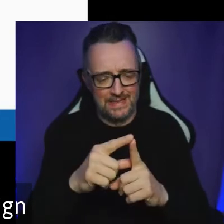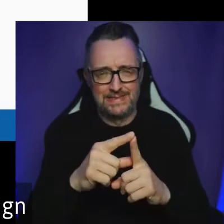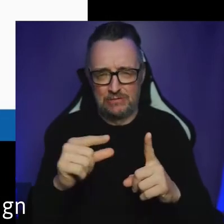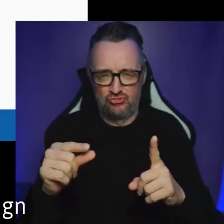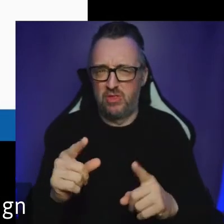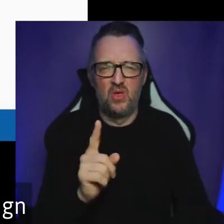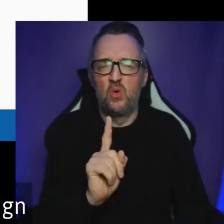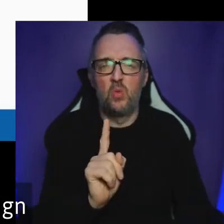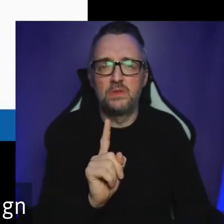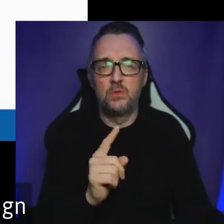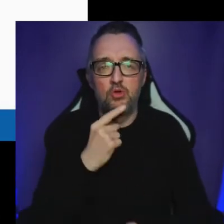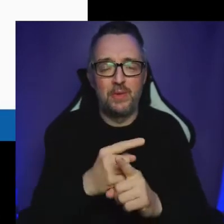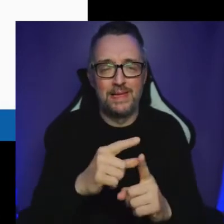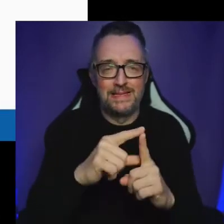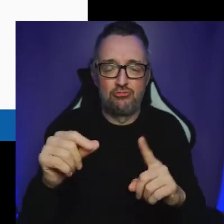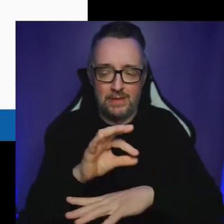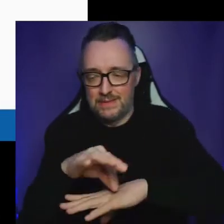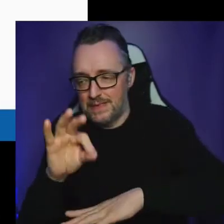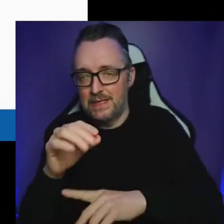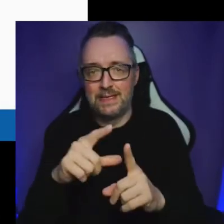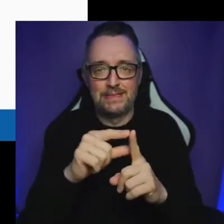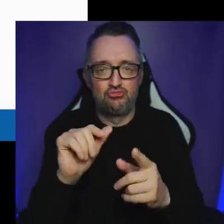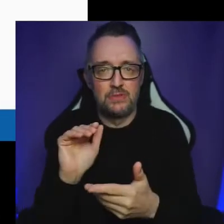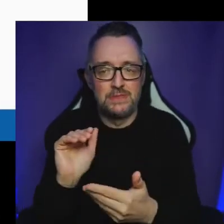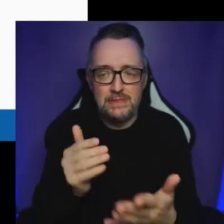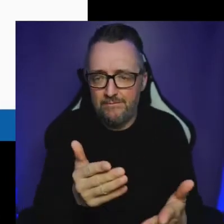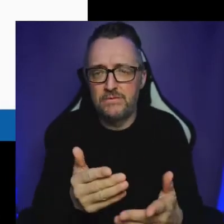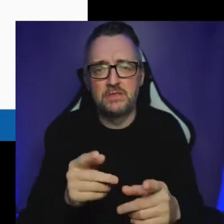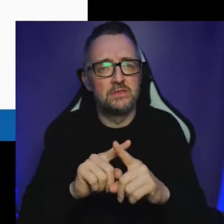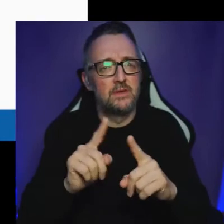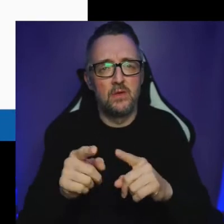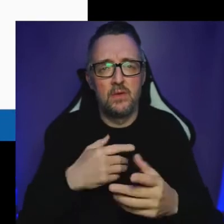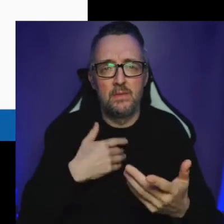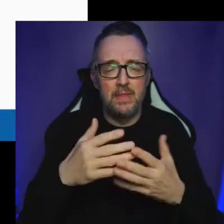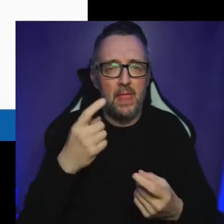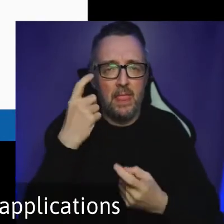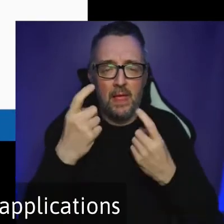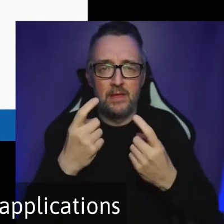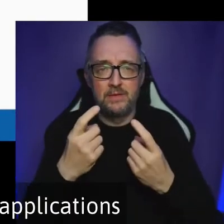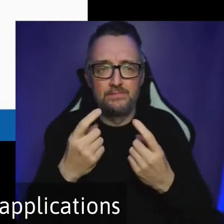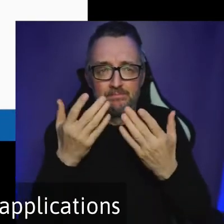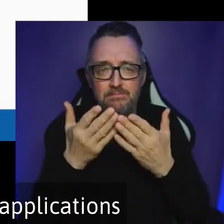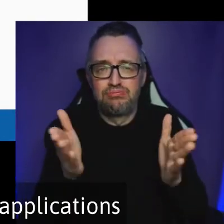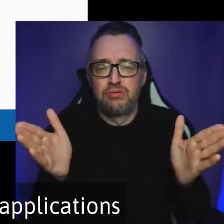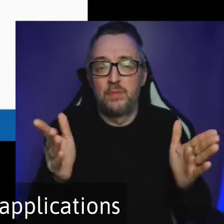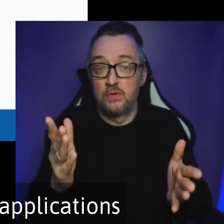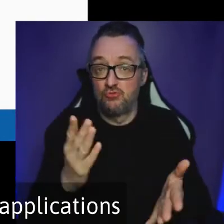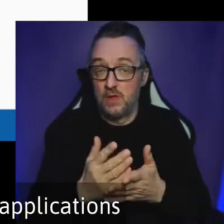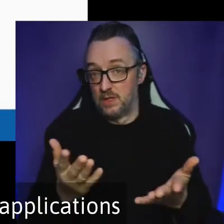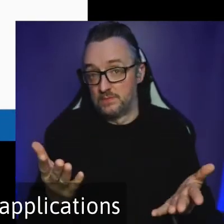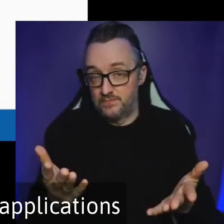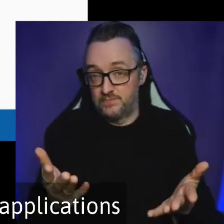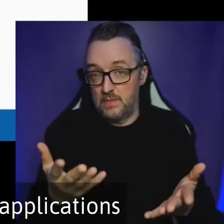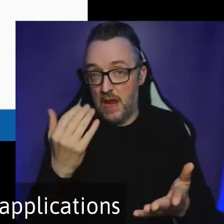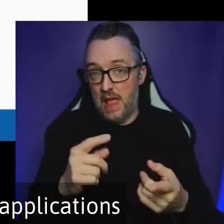digital? Because we talk about digital design and digital services and so forth, and we think about these quite broadly. But so, I mean, effectively, we've